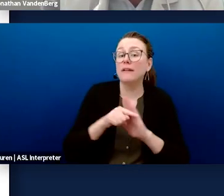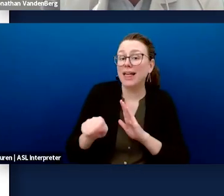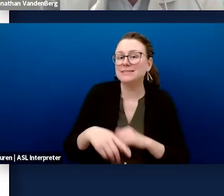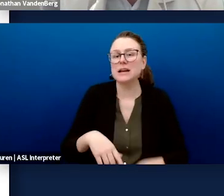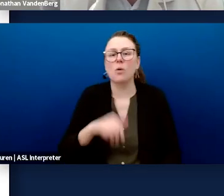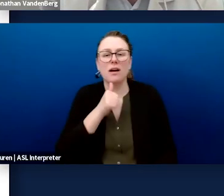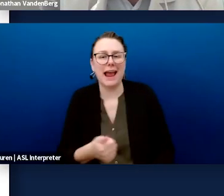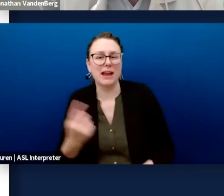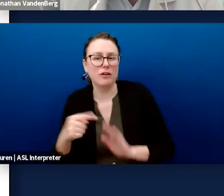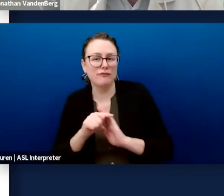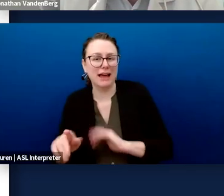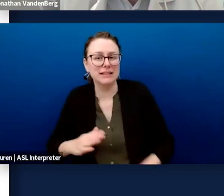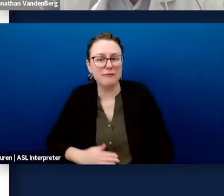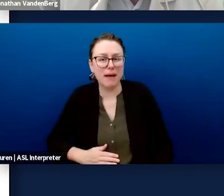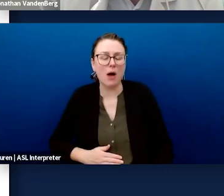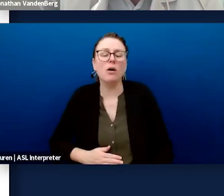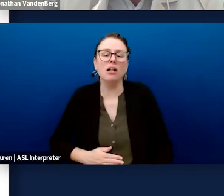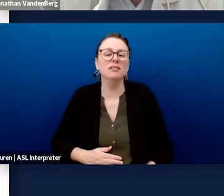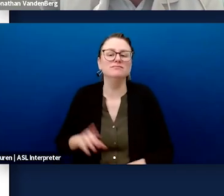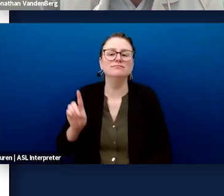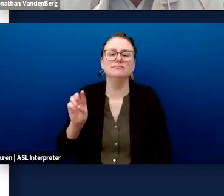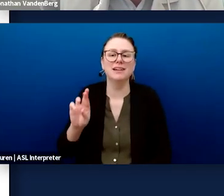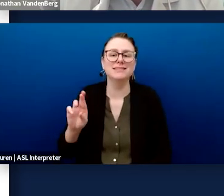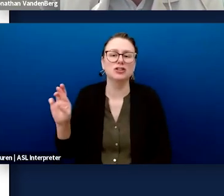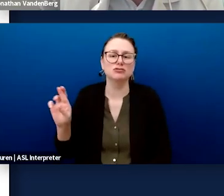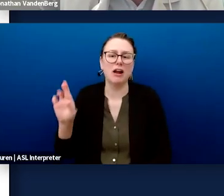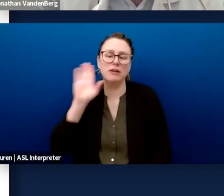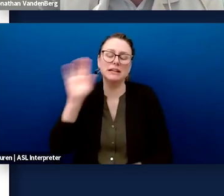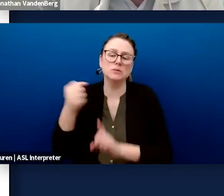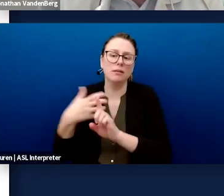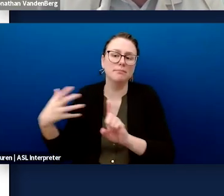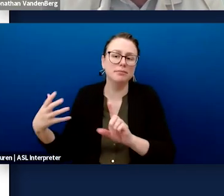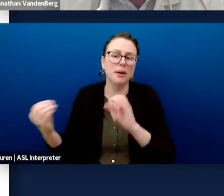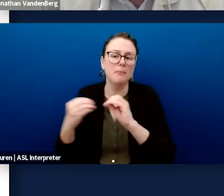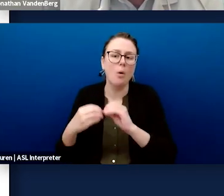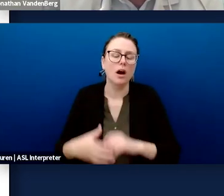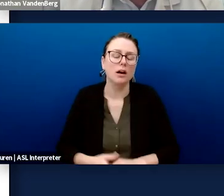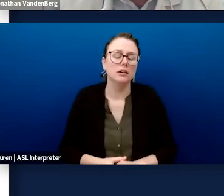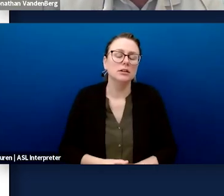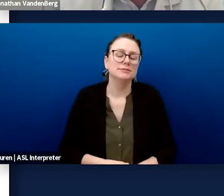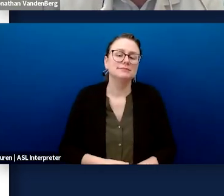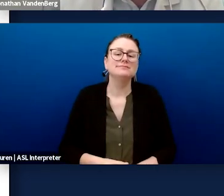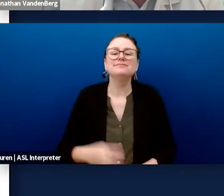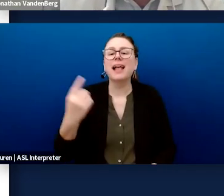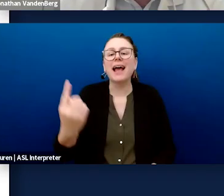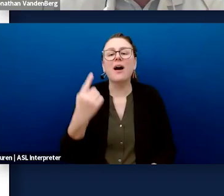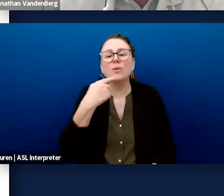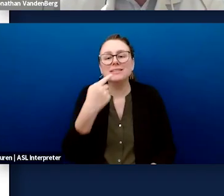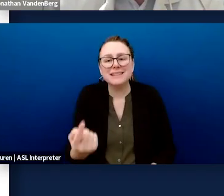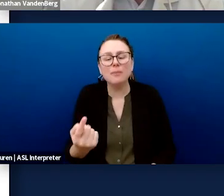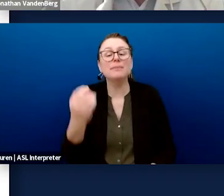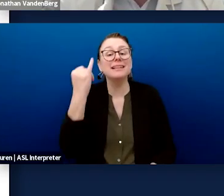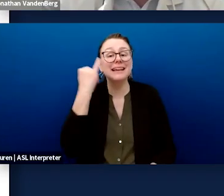and what I'm sure Dr. Rodriguez will get into a little bit more. Also, I always tell people when you're taking your